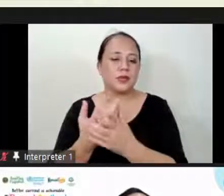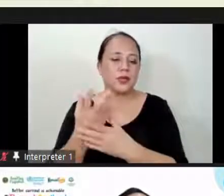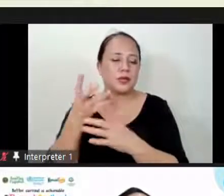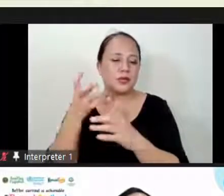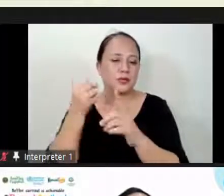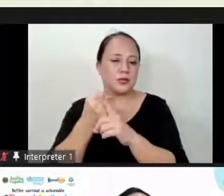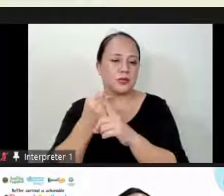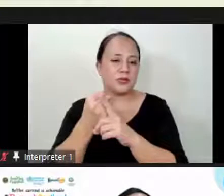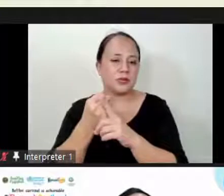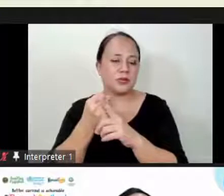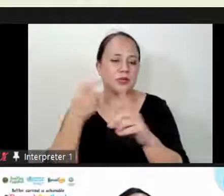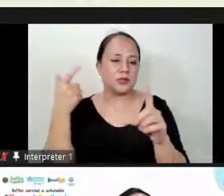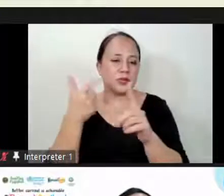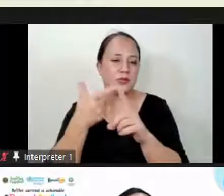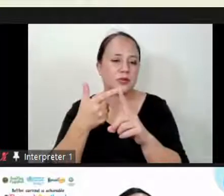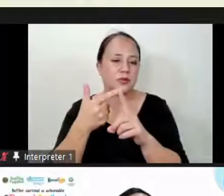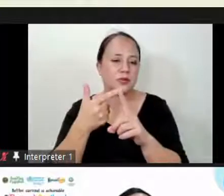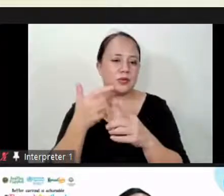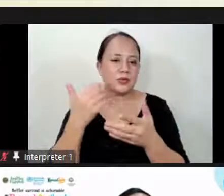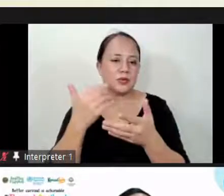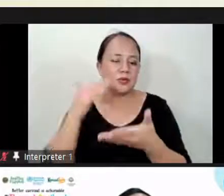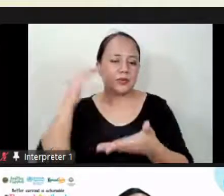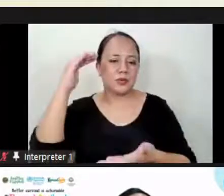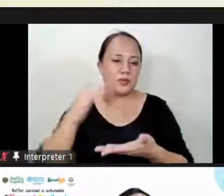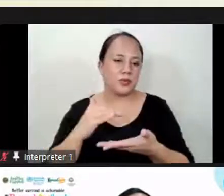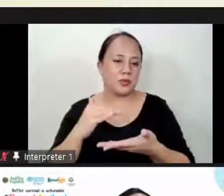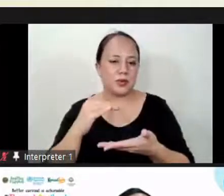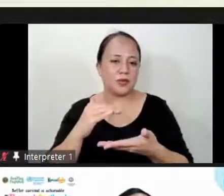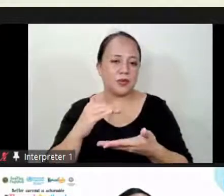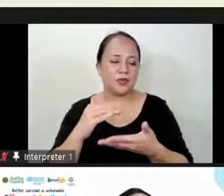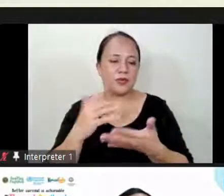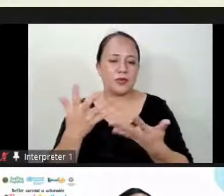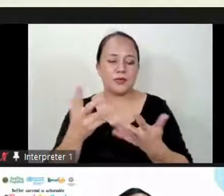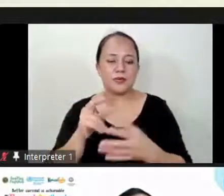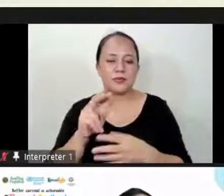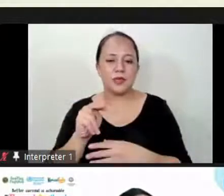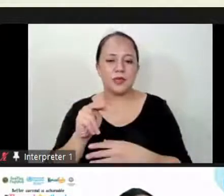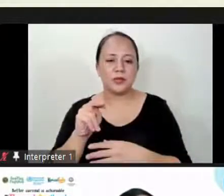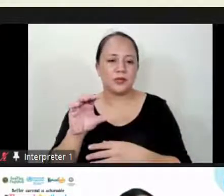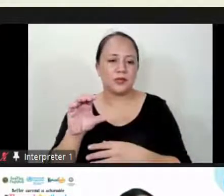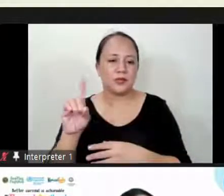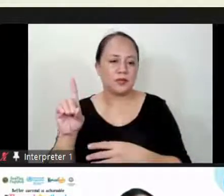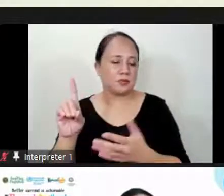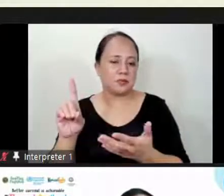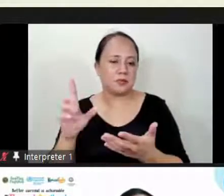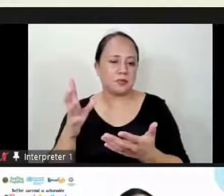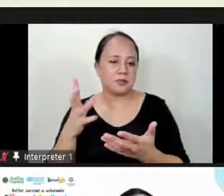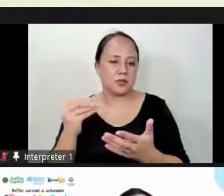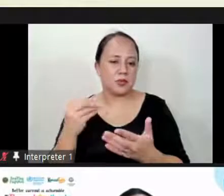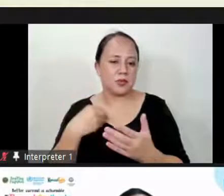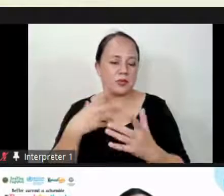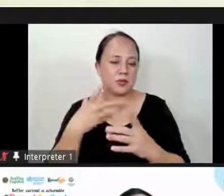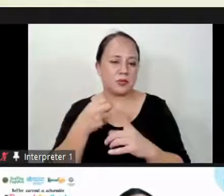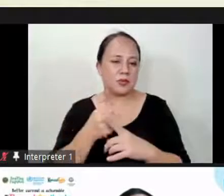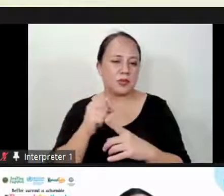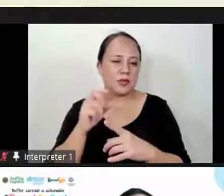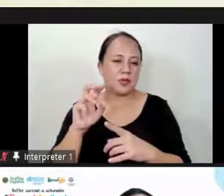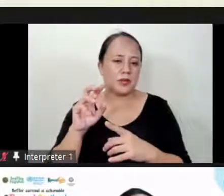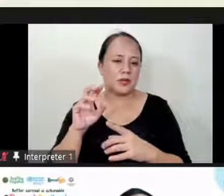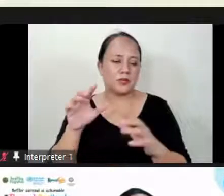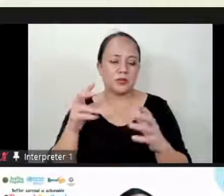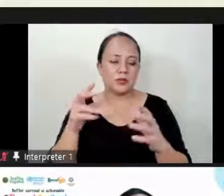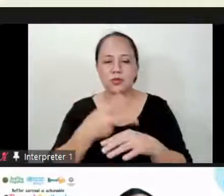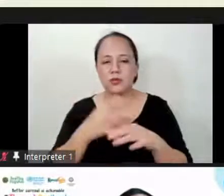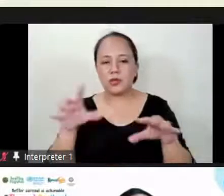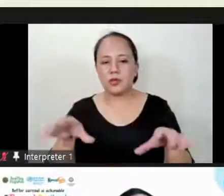the targets of premature mortality reduction from non-communicable diseases as set out in WHO's Global Action Plan